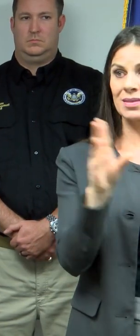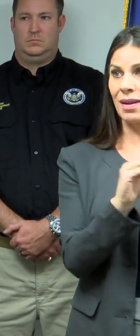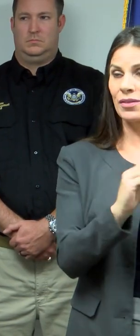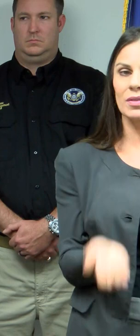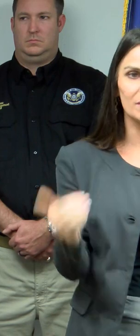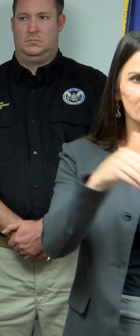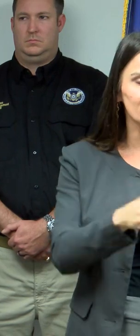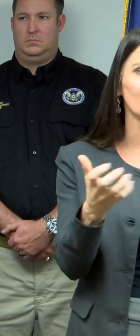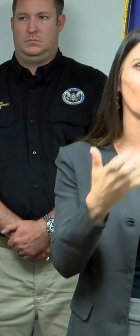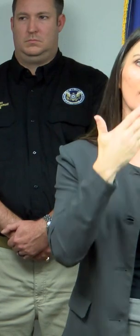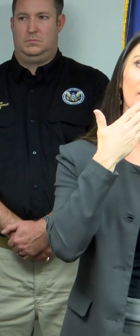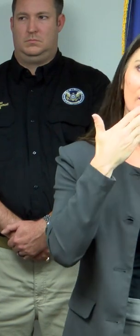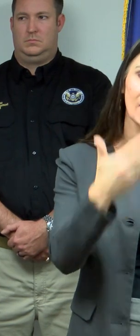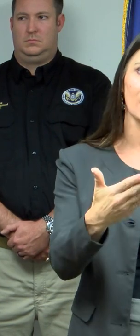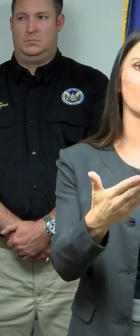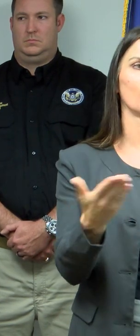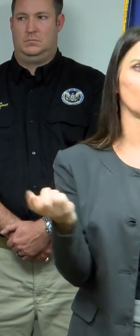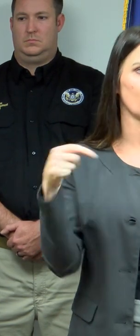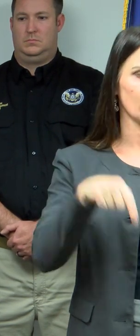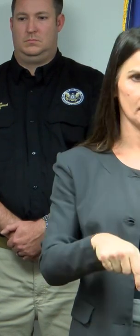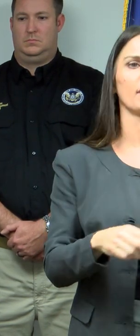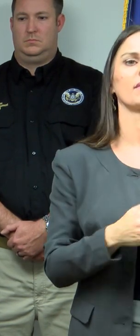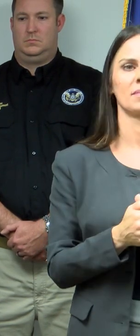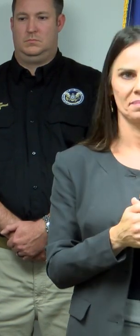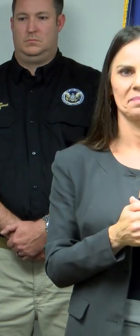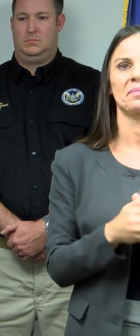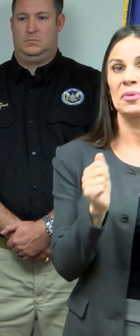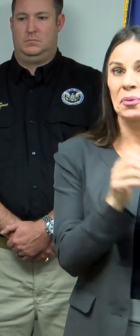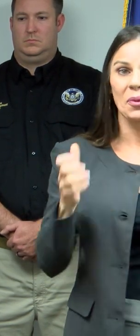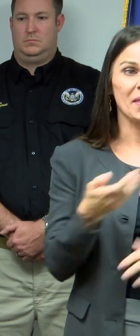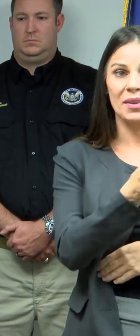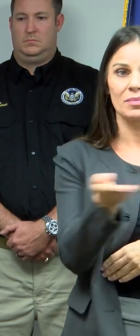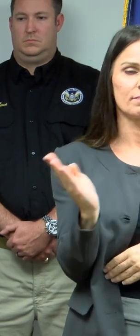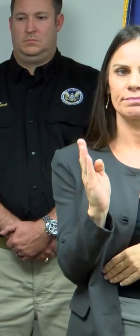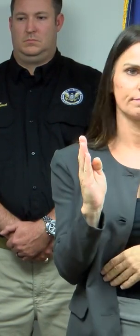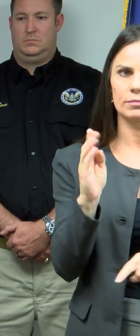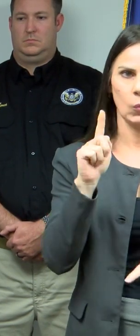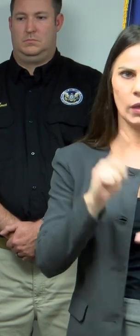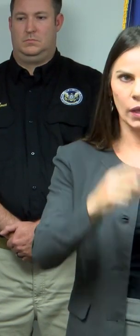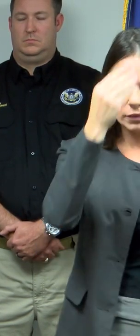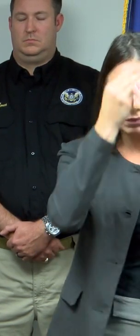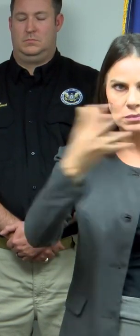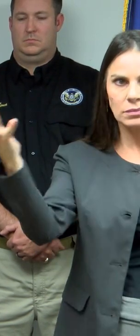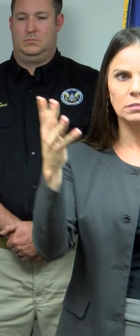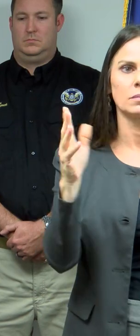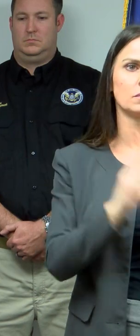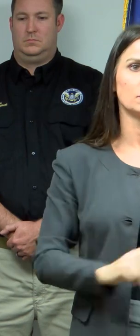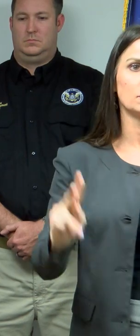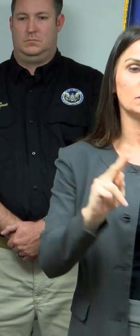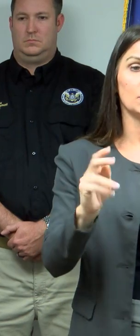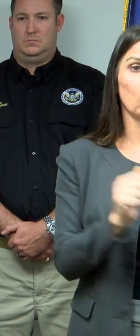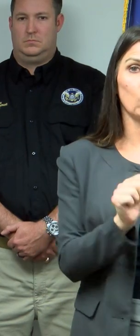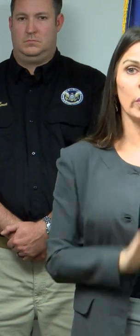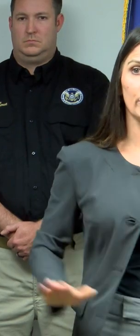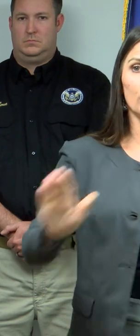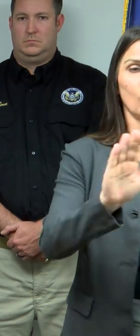to say thank you. Thank you for being here. And without you, we cannot get this information out. And with your service